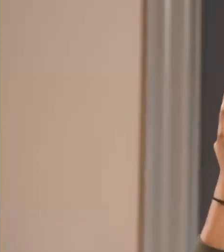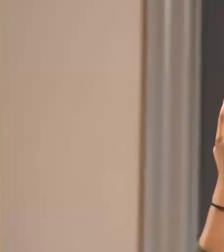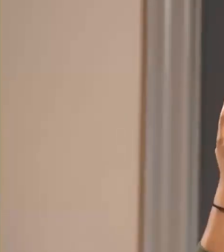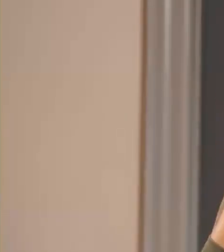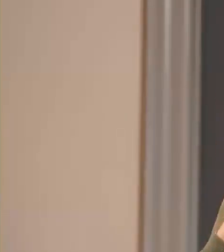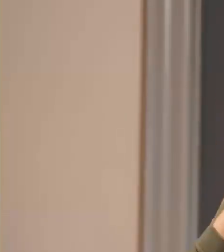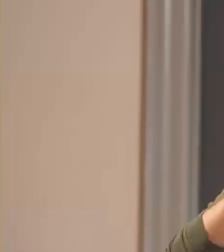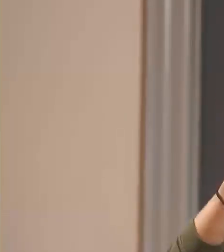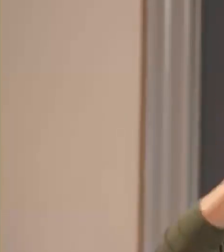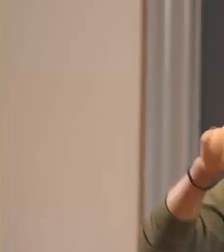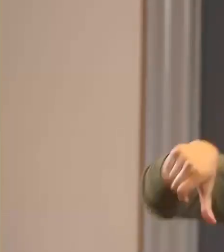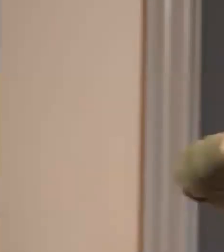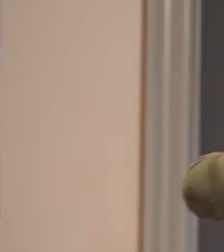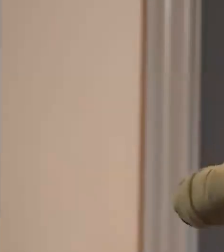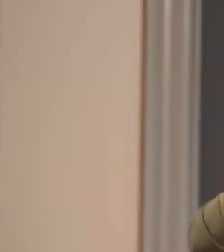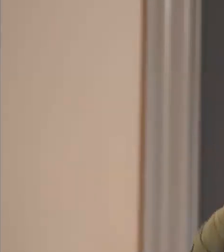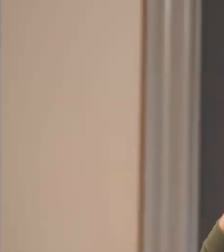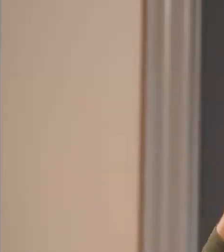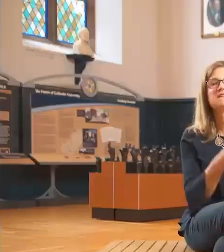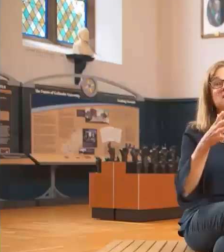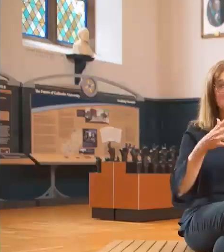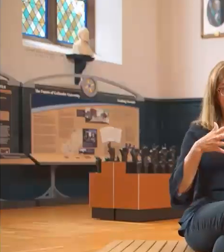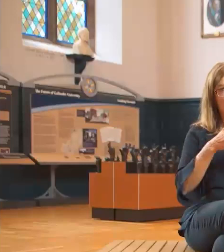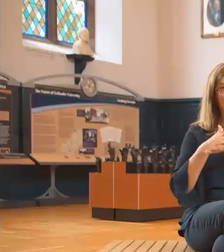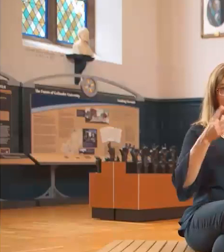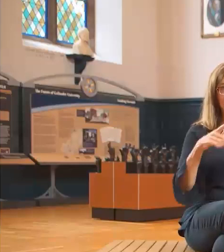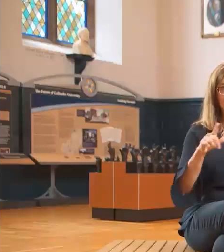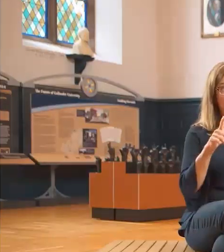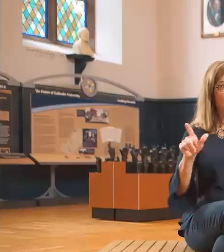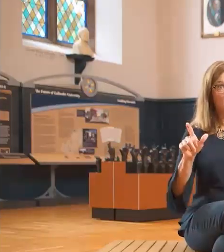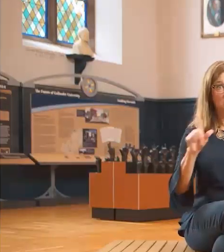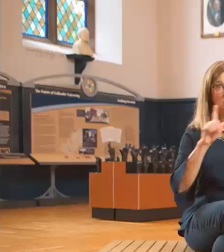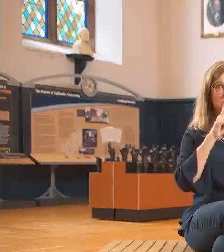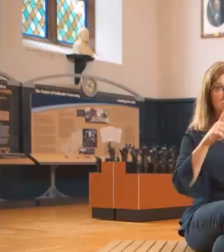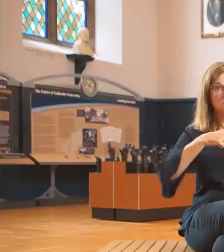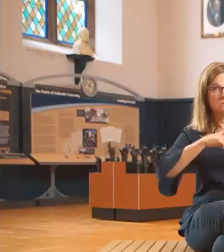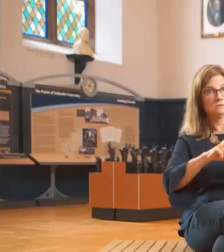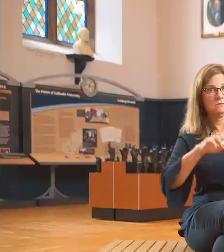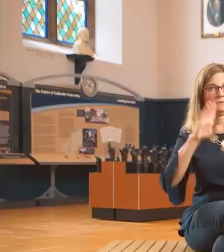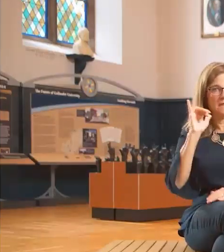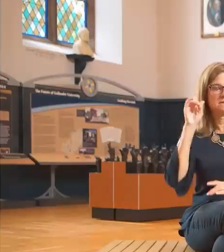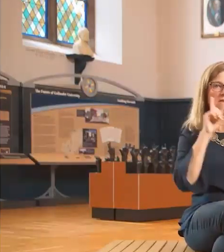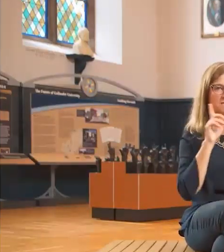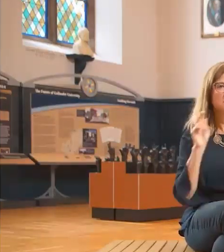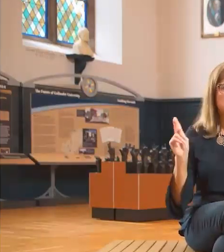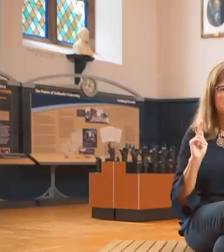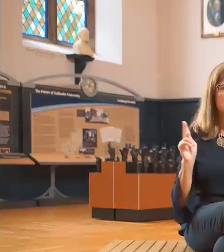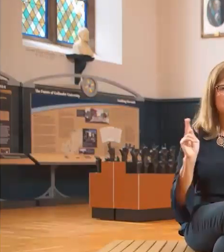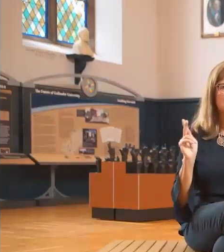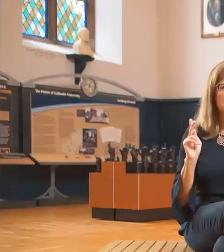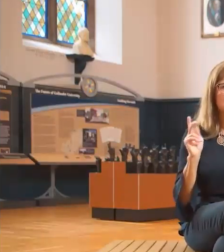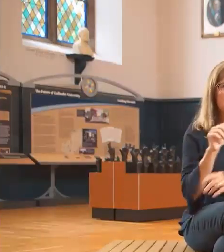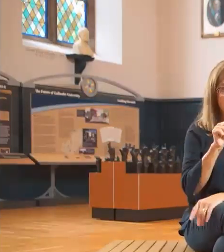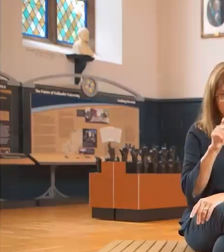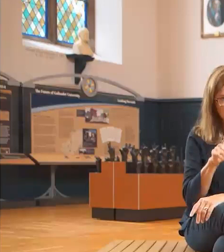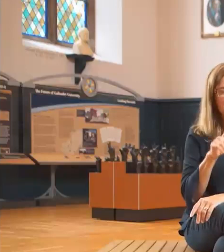was communicating openly and freely with one another. American Sign Language was first began